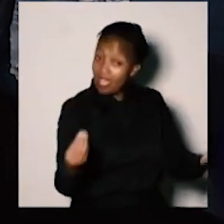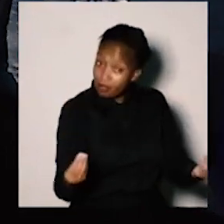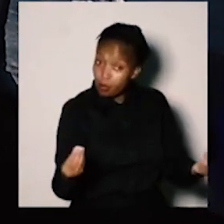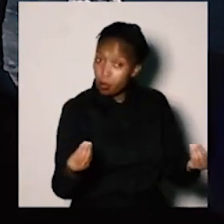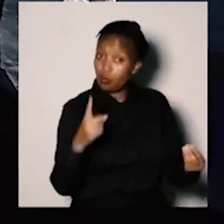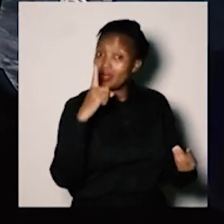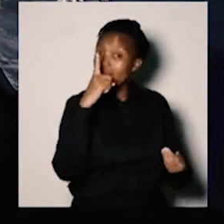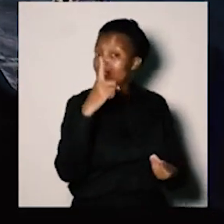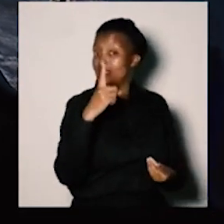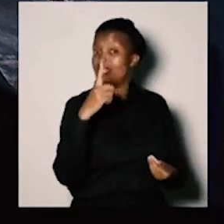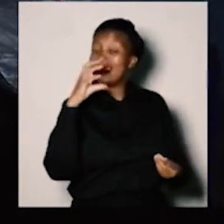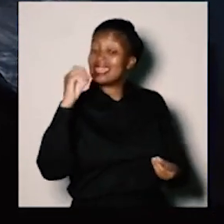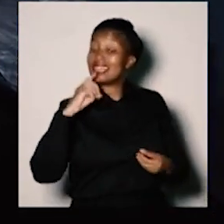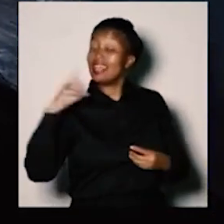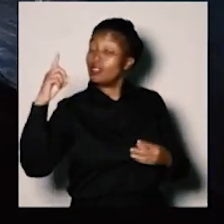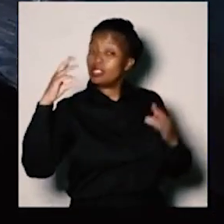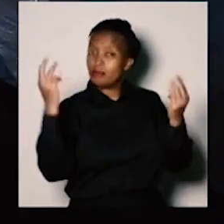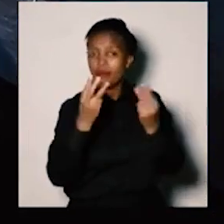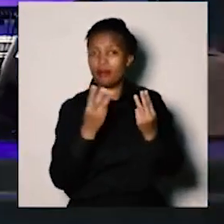the population in Soweto.